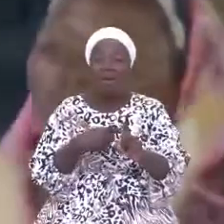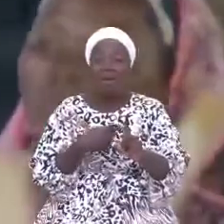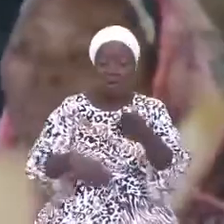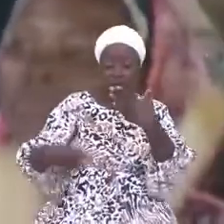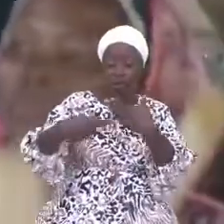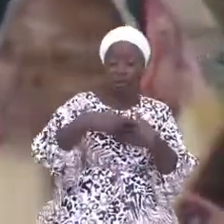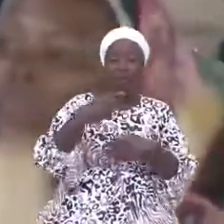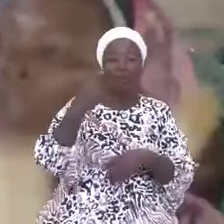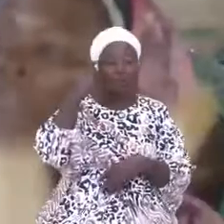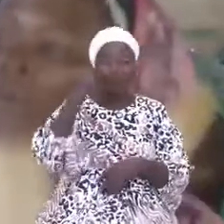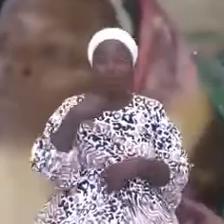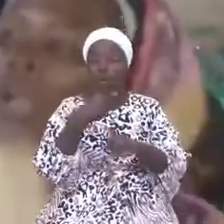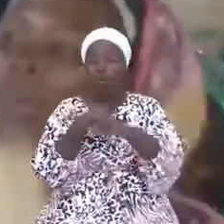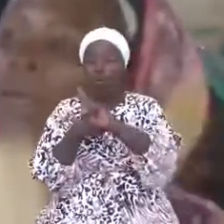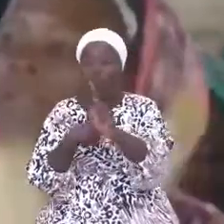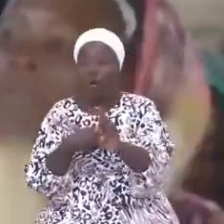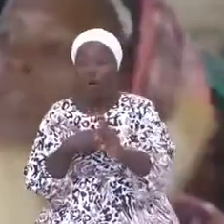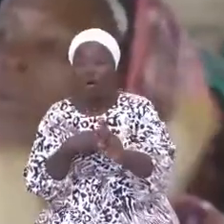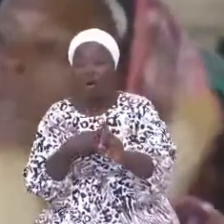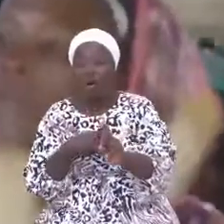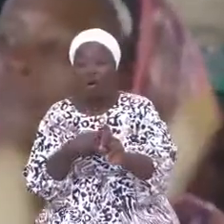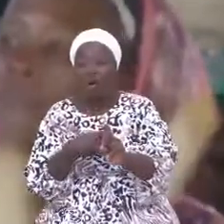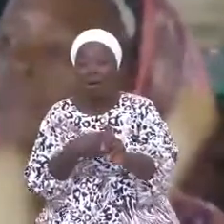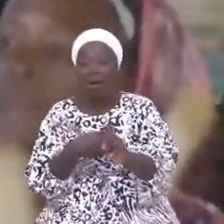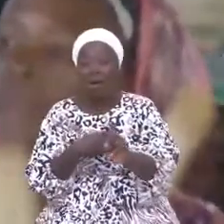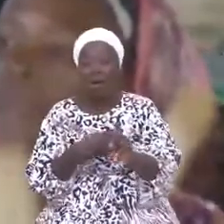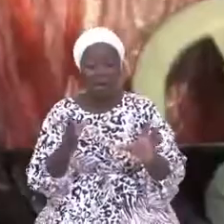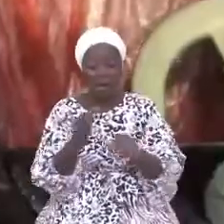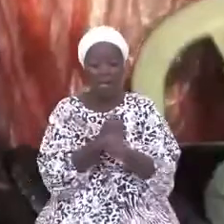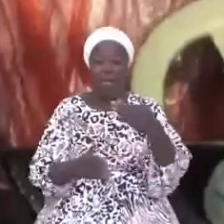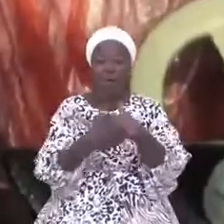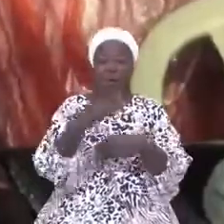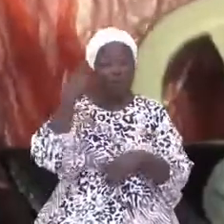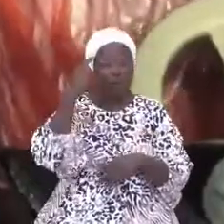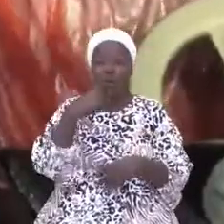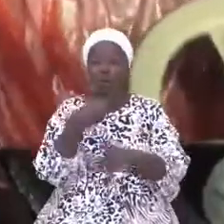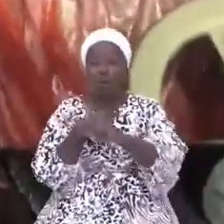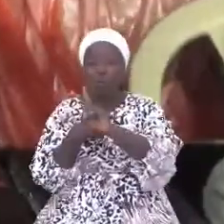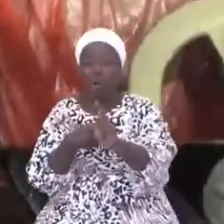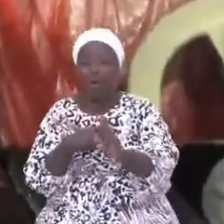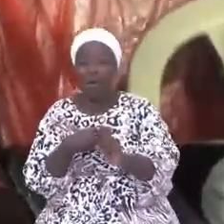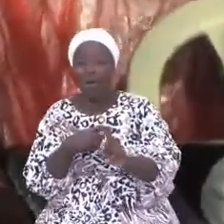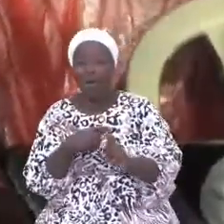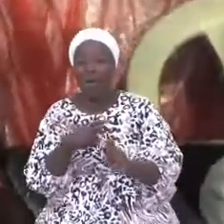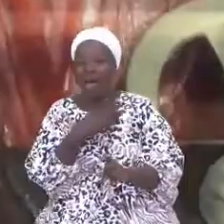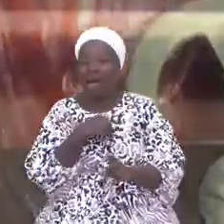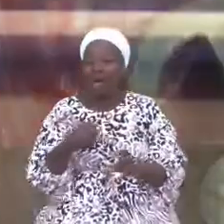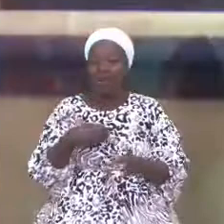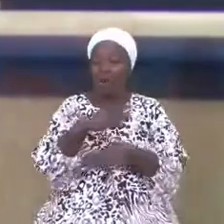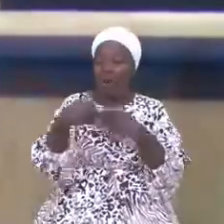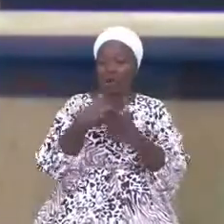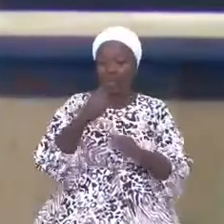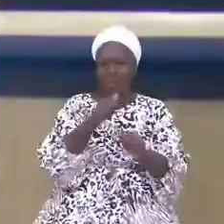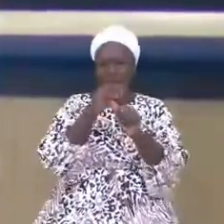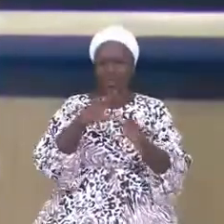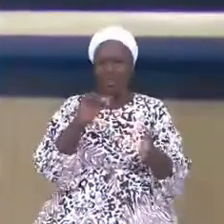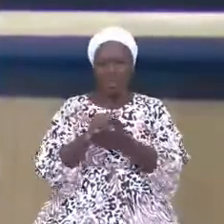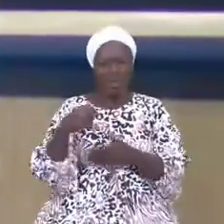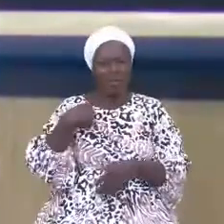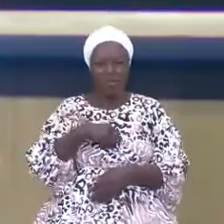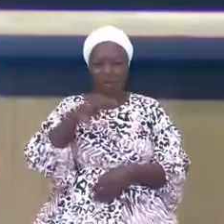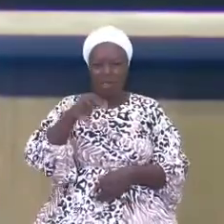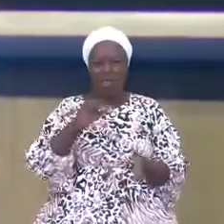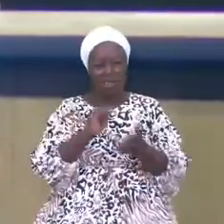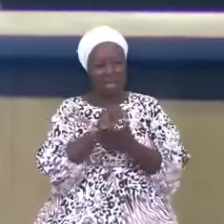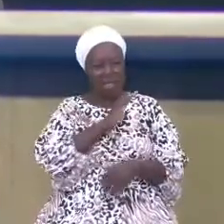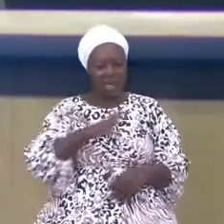Restoration for who? For me. Recovery for who? For me. And all the blessings that we need, that